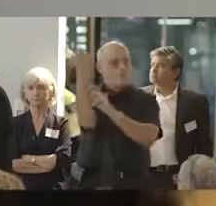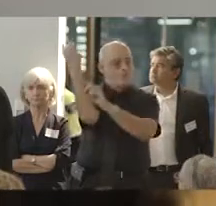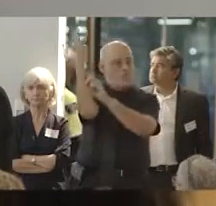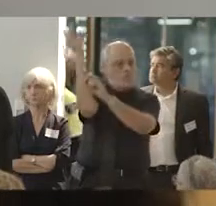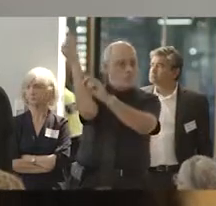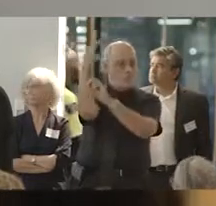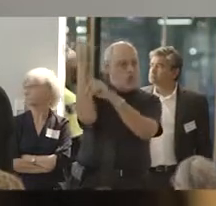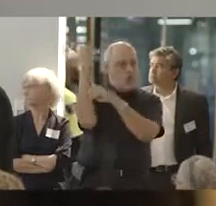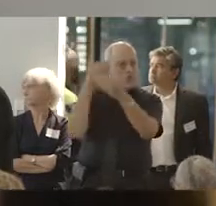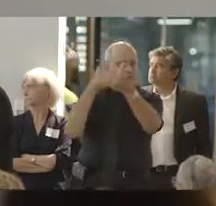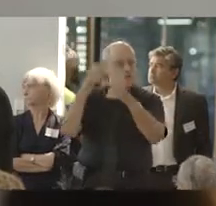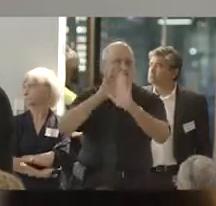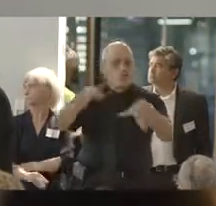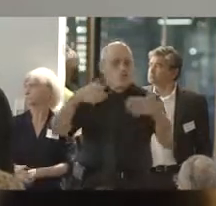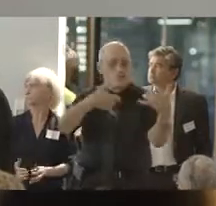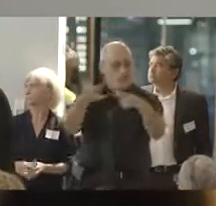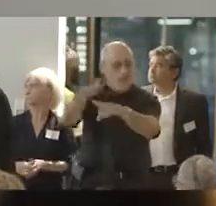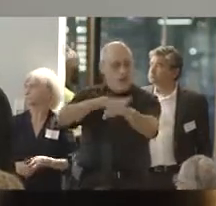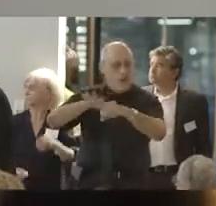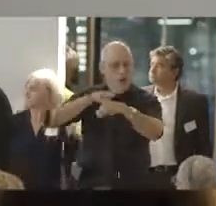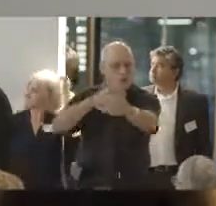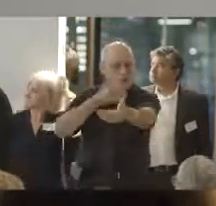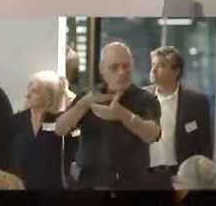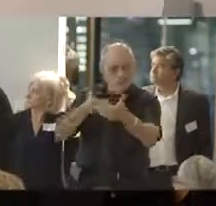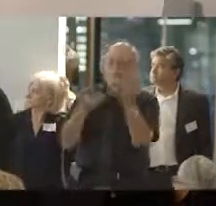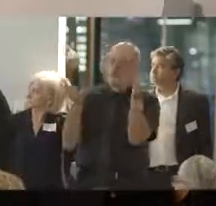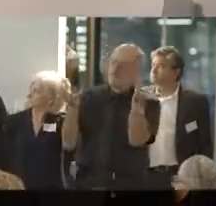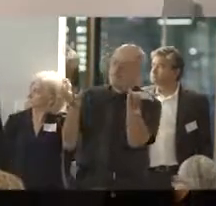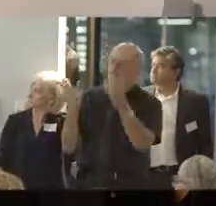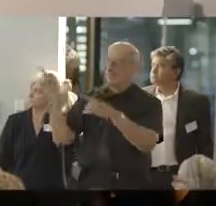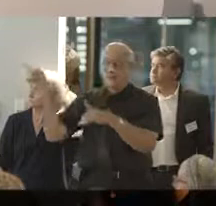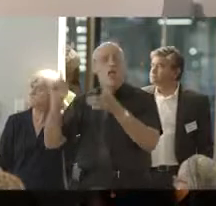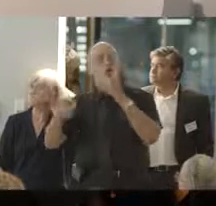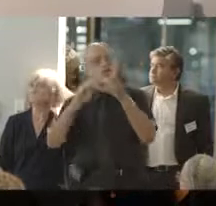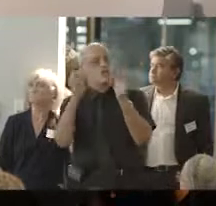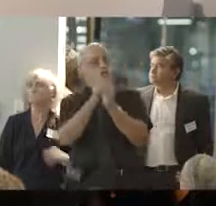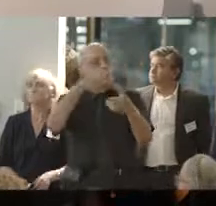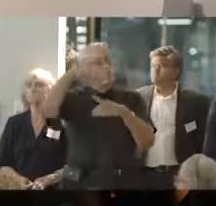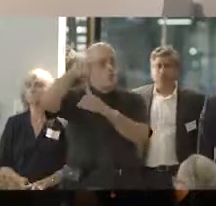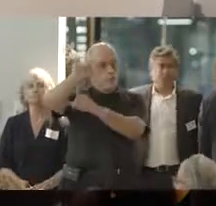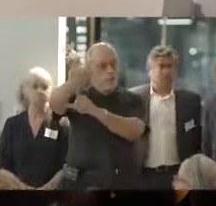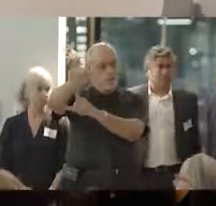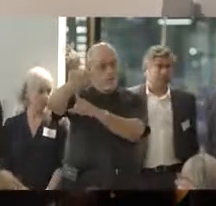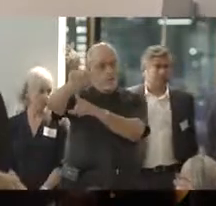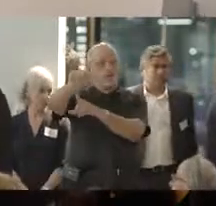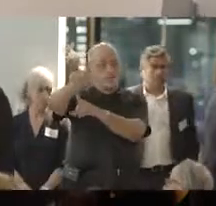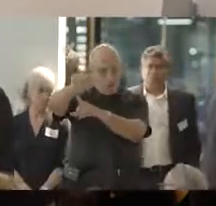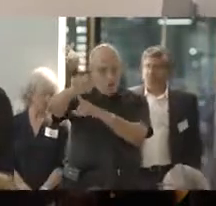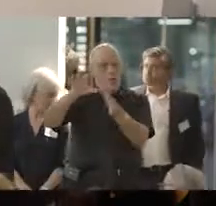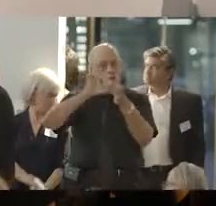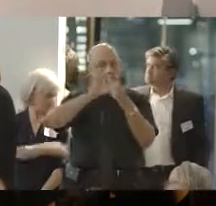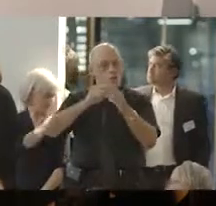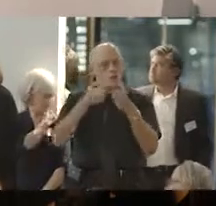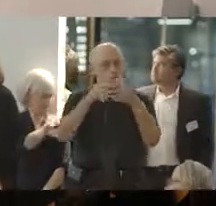ferry closer to where children play. Understood. So in conversations with the Port Authority about